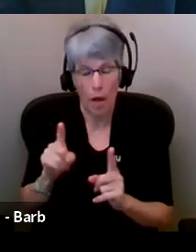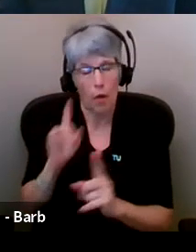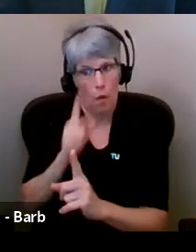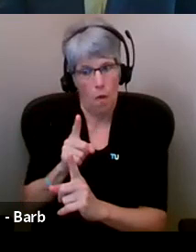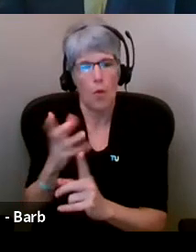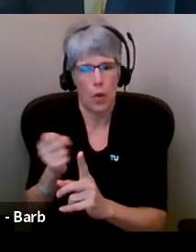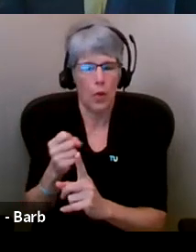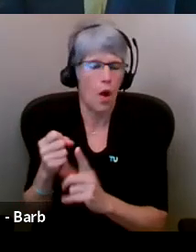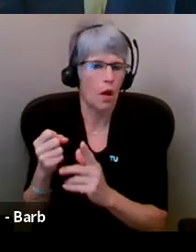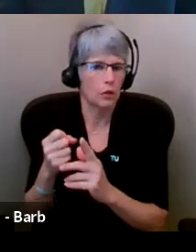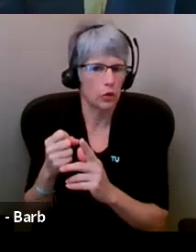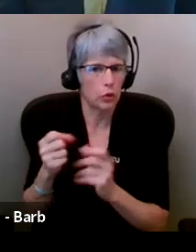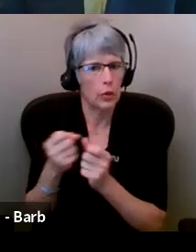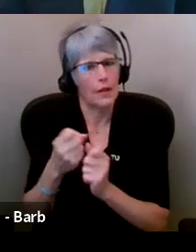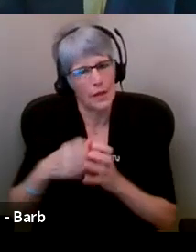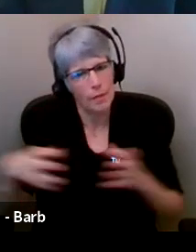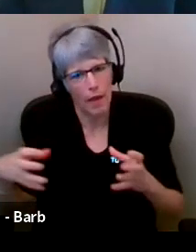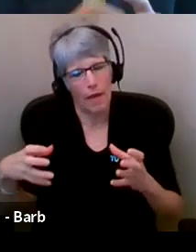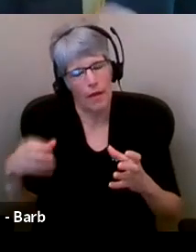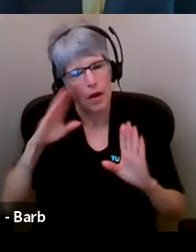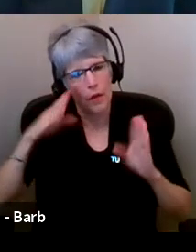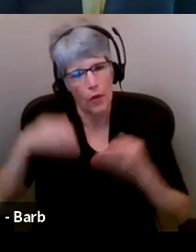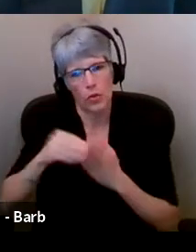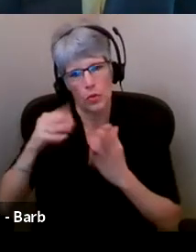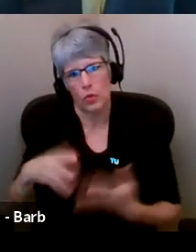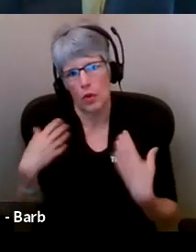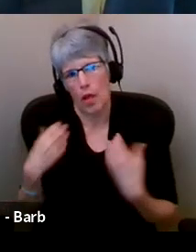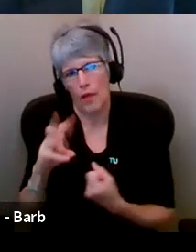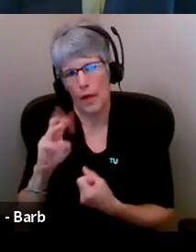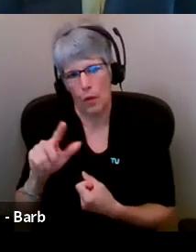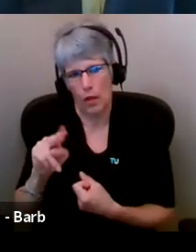our focus on student health and wellness as we go forward.